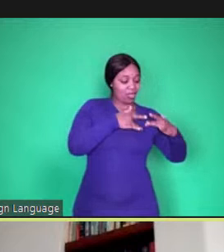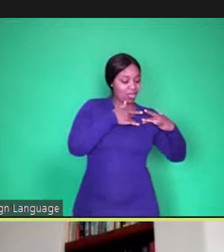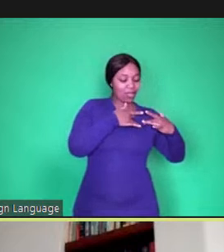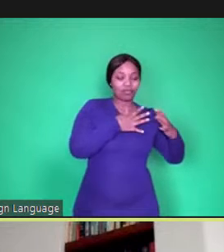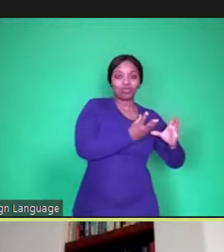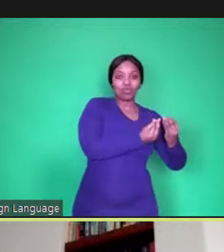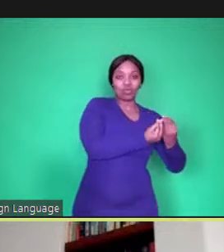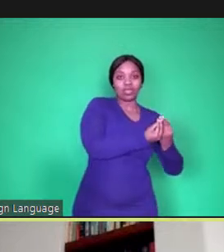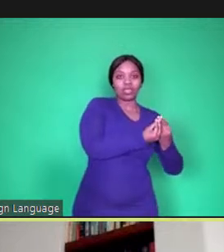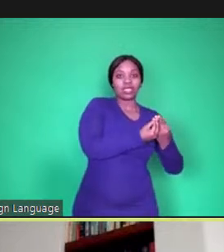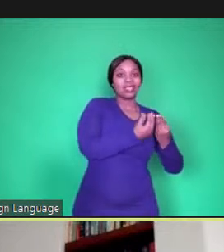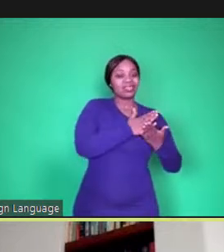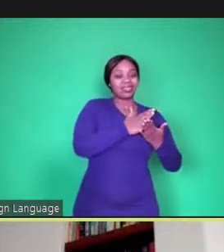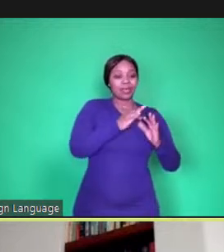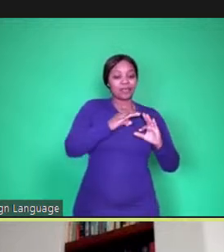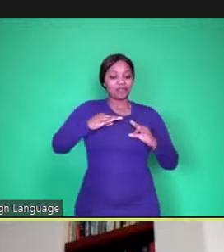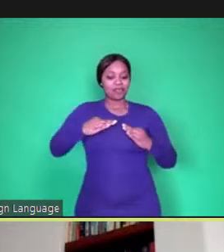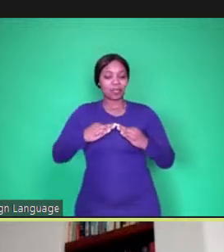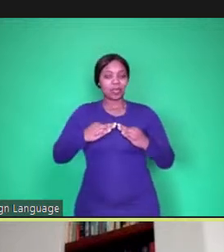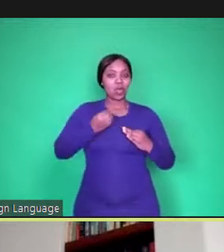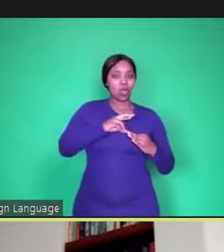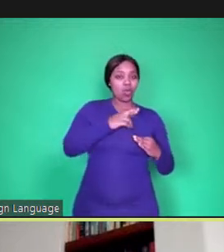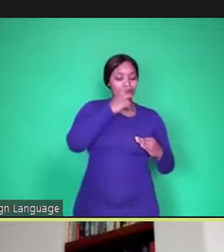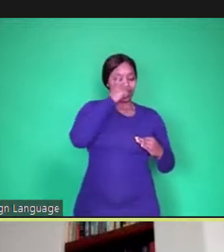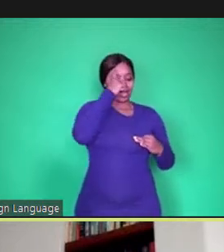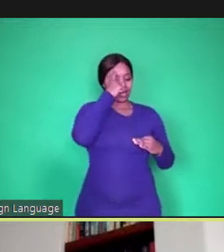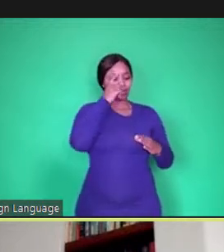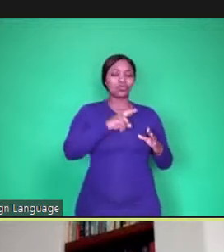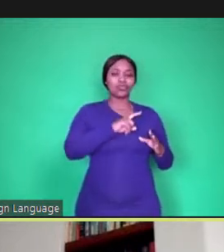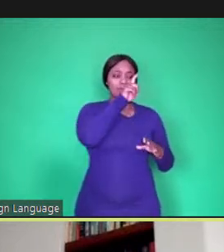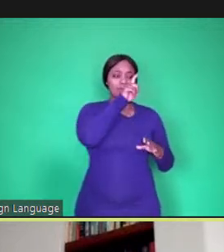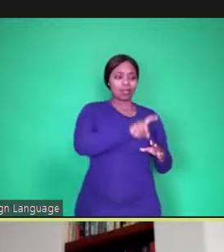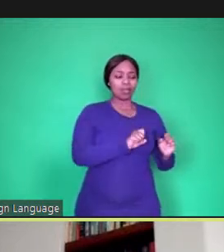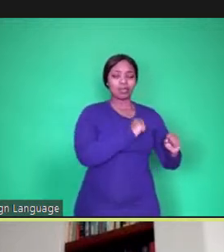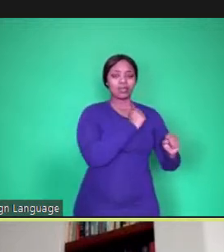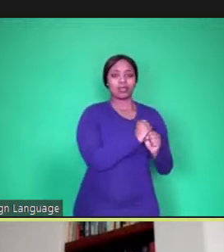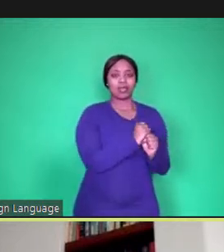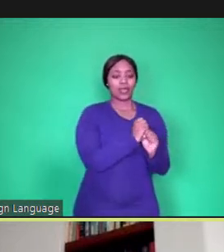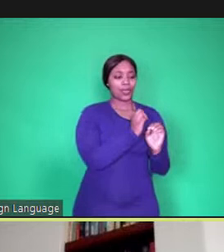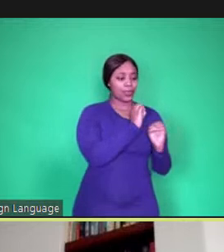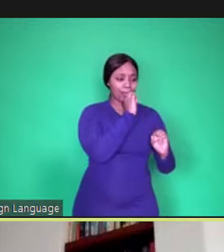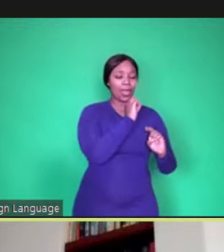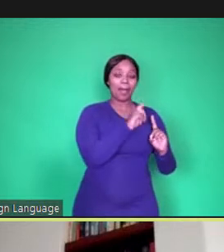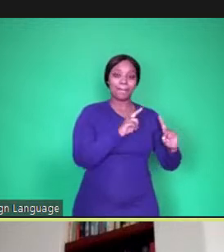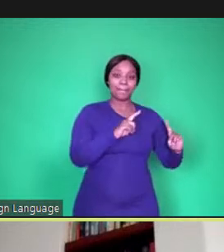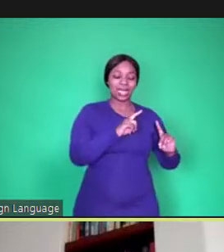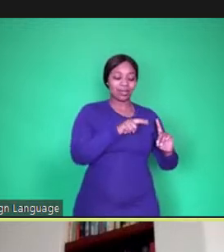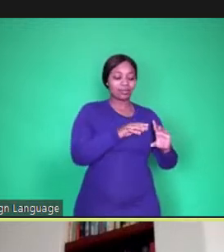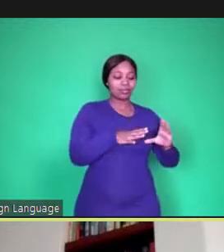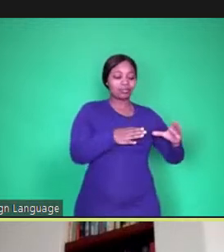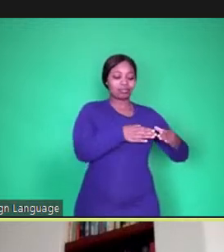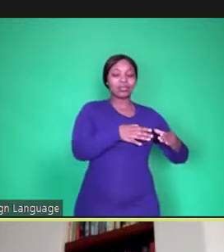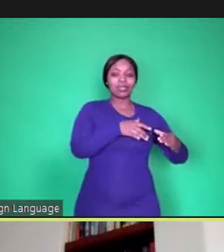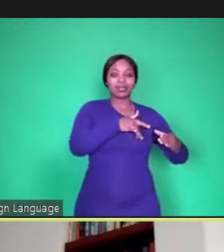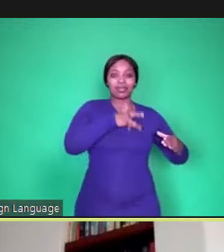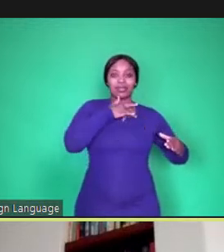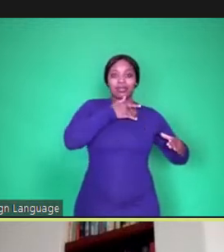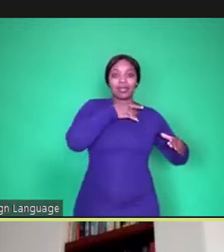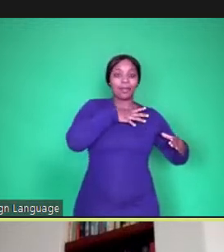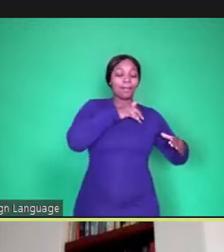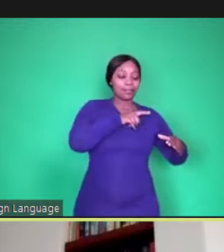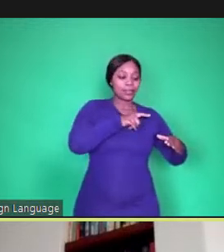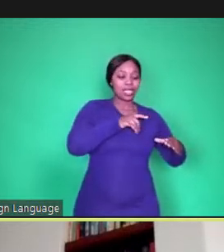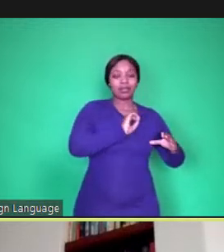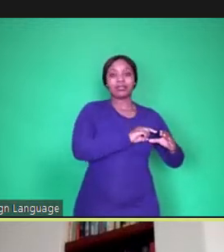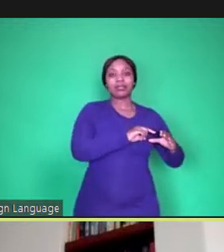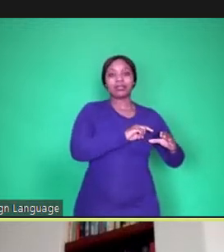for most of the year. So labor migrants specifically are identified in the microdata as